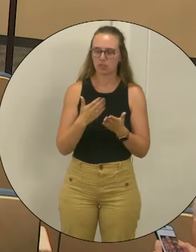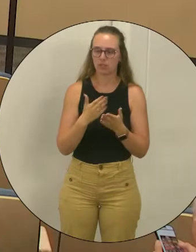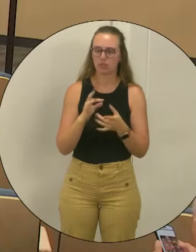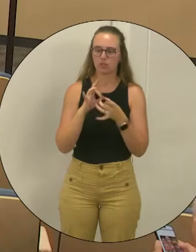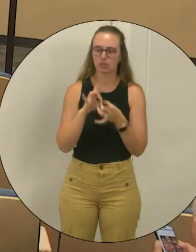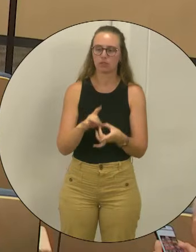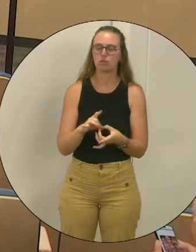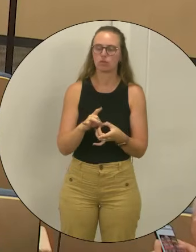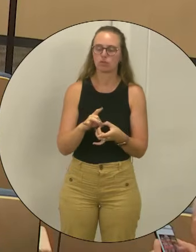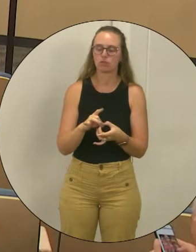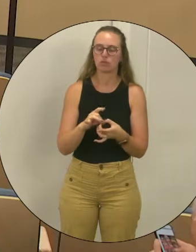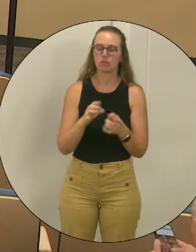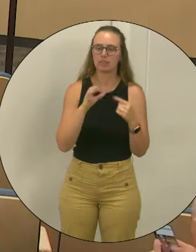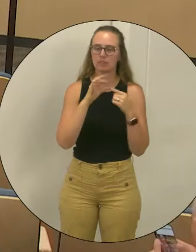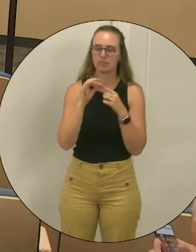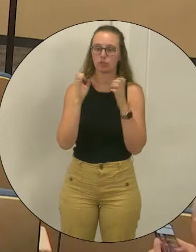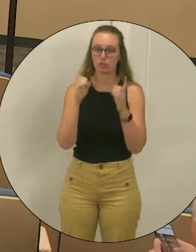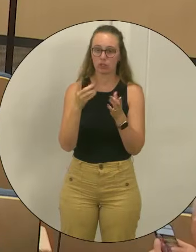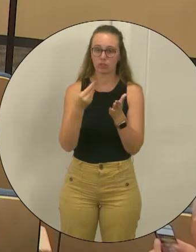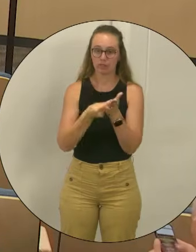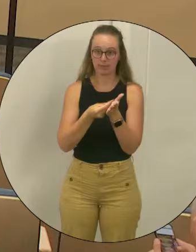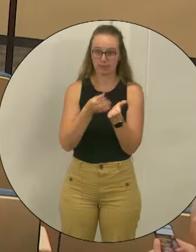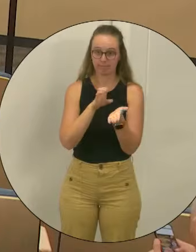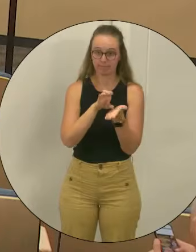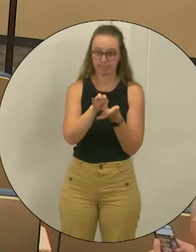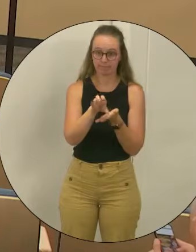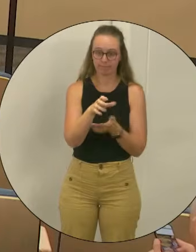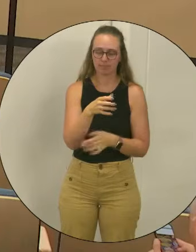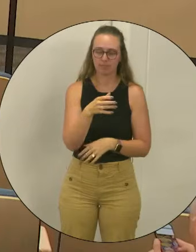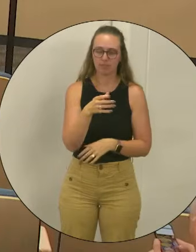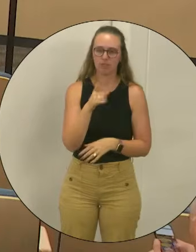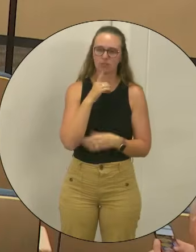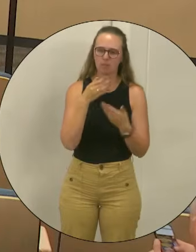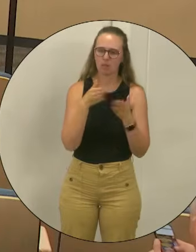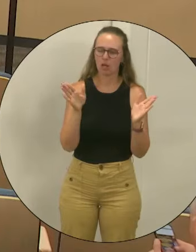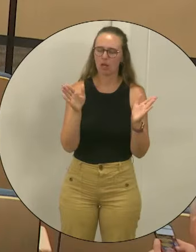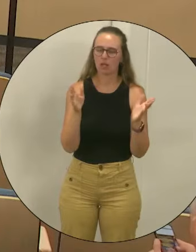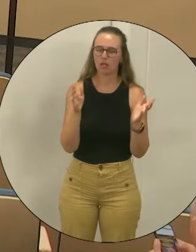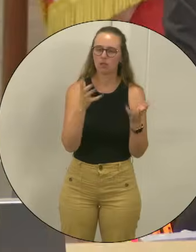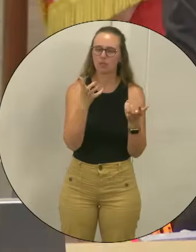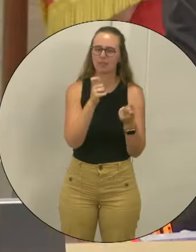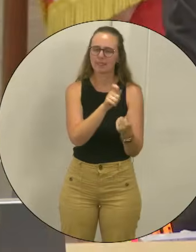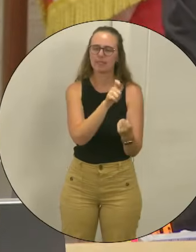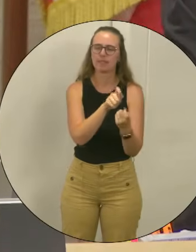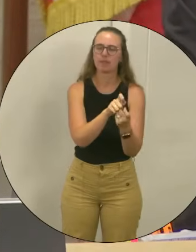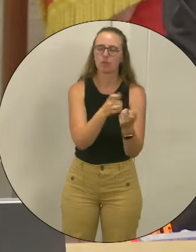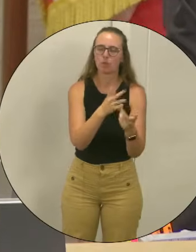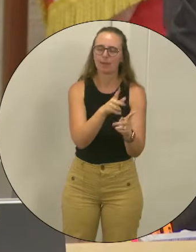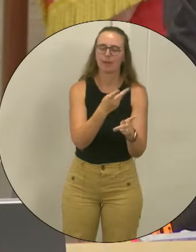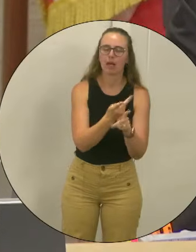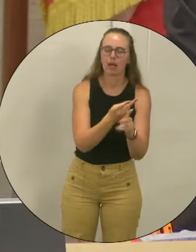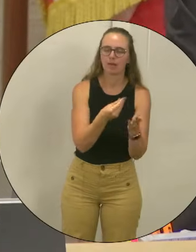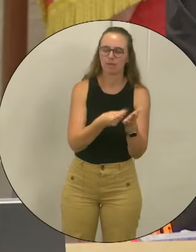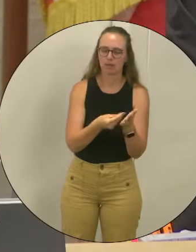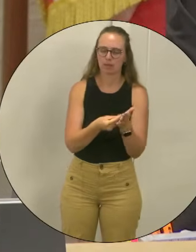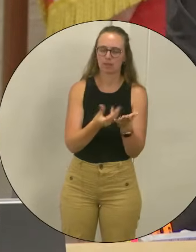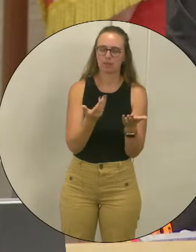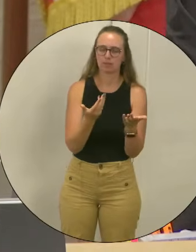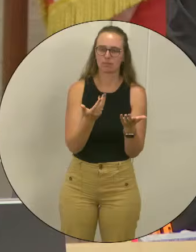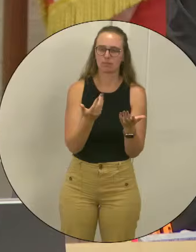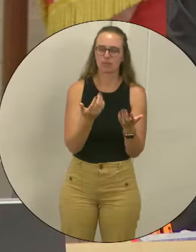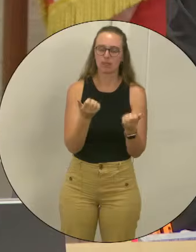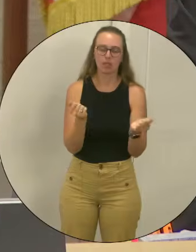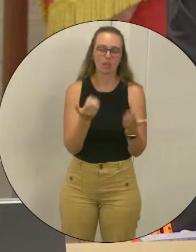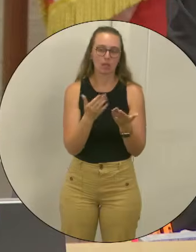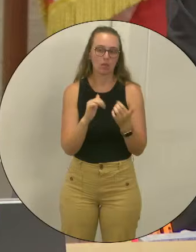special education funding, it's a little broad. Can you be more specific as to what type of funding? And is there any